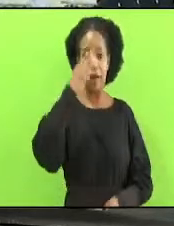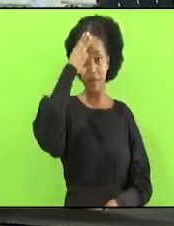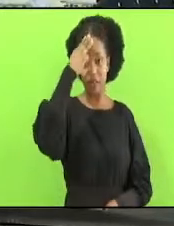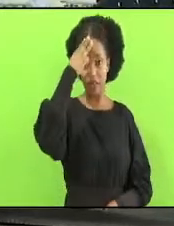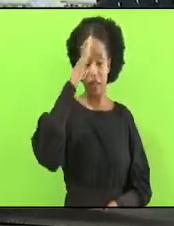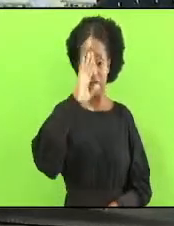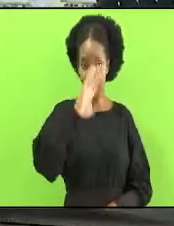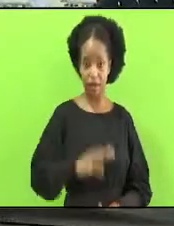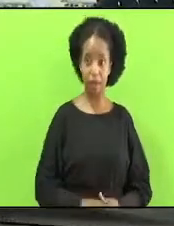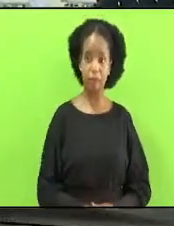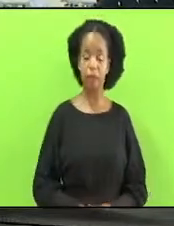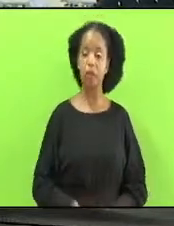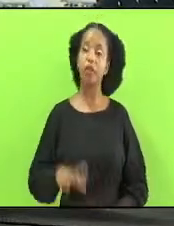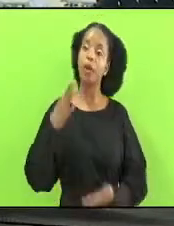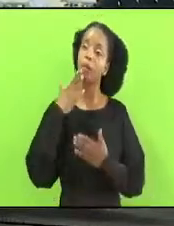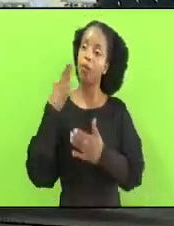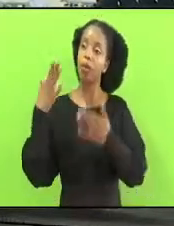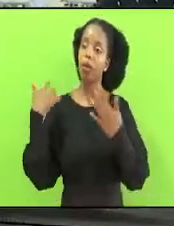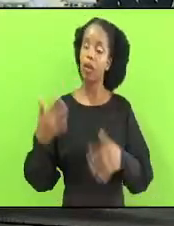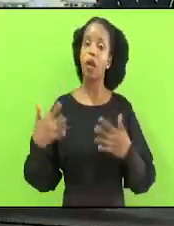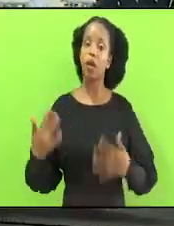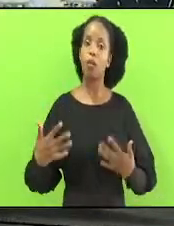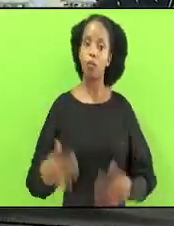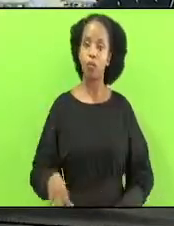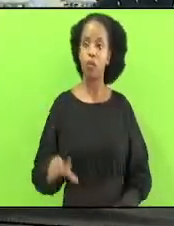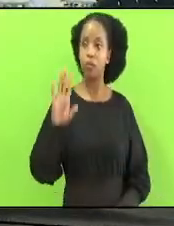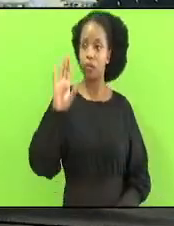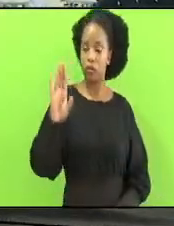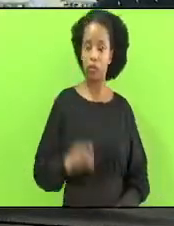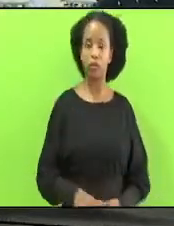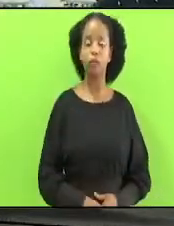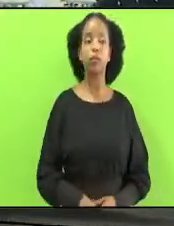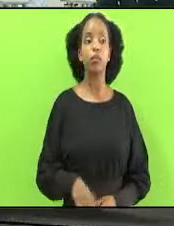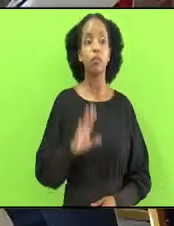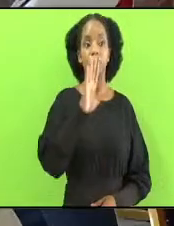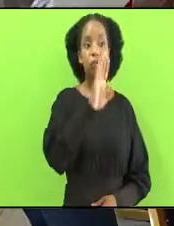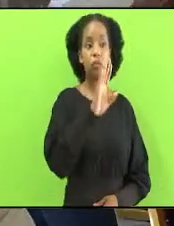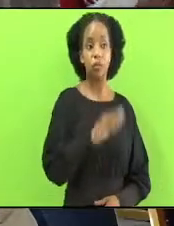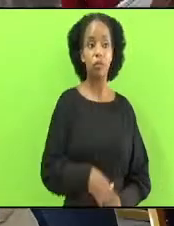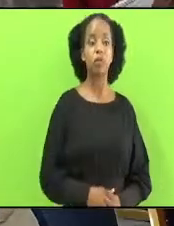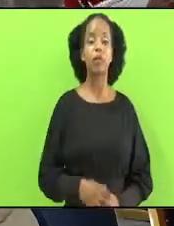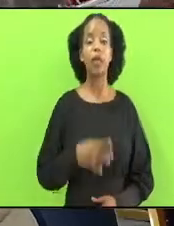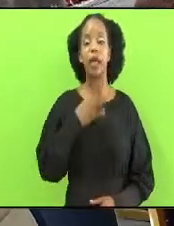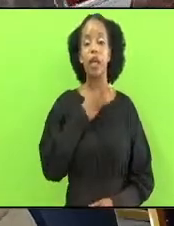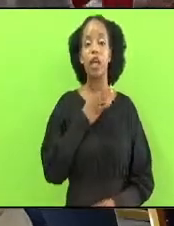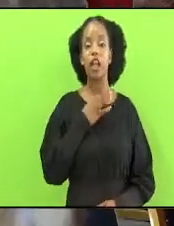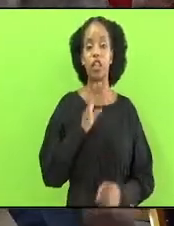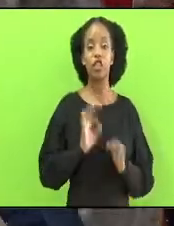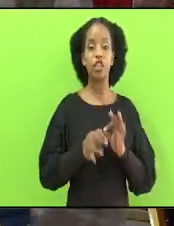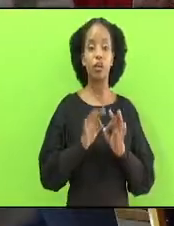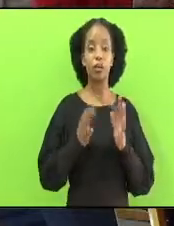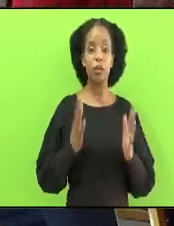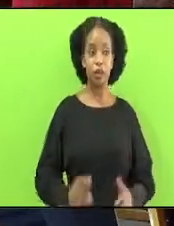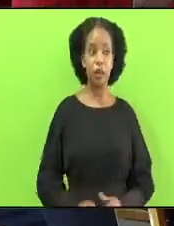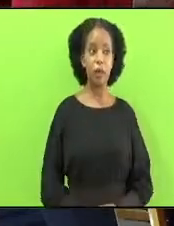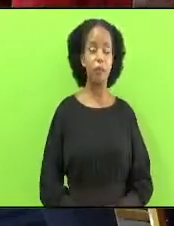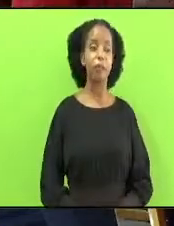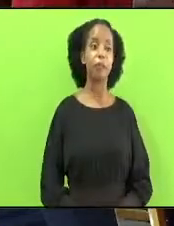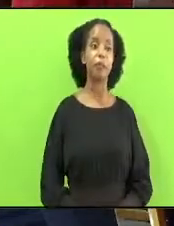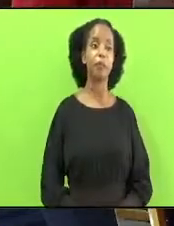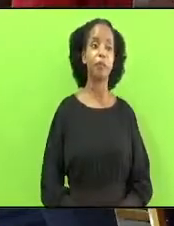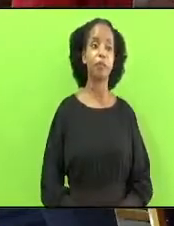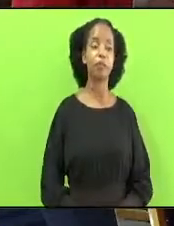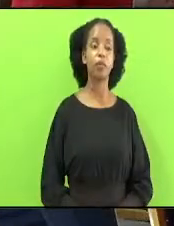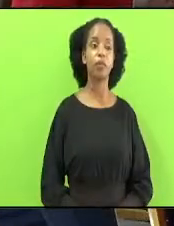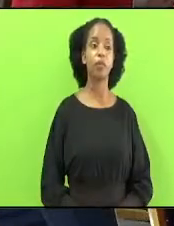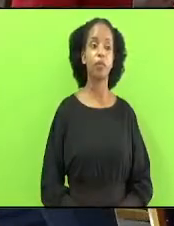thata modulasetulo wa committee. Na leina la me ke Julius Mokalane. I stay here in Mahikeng.